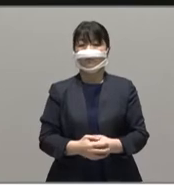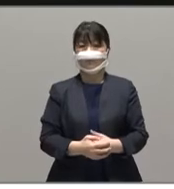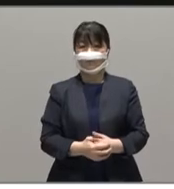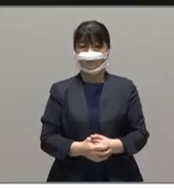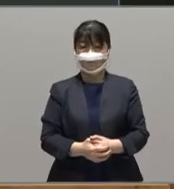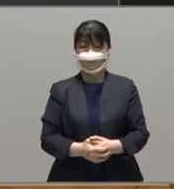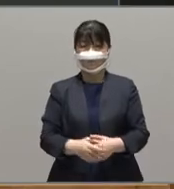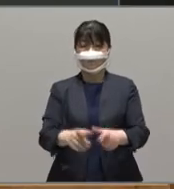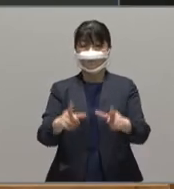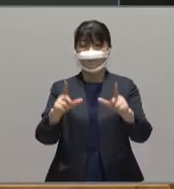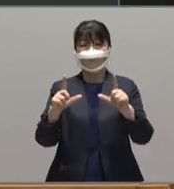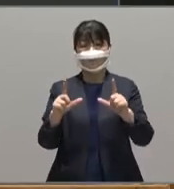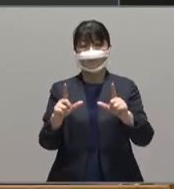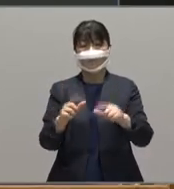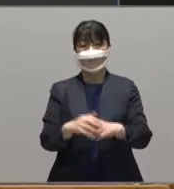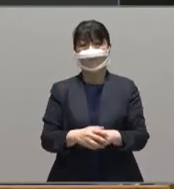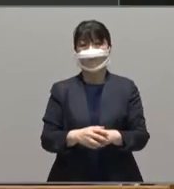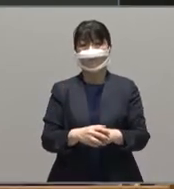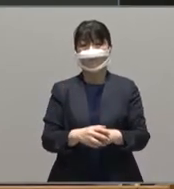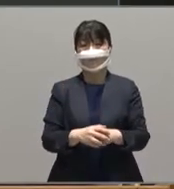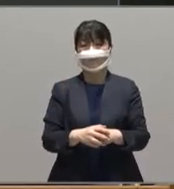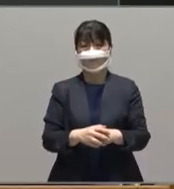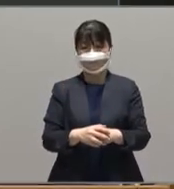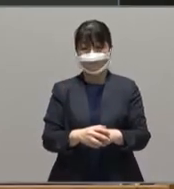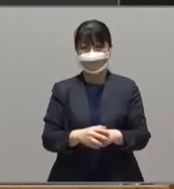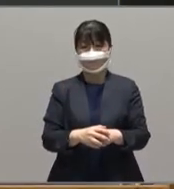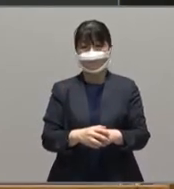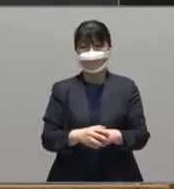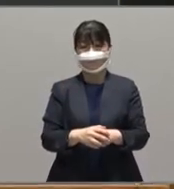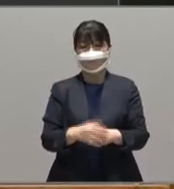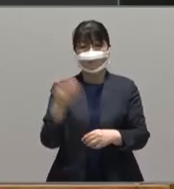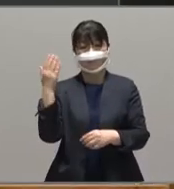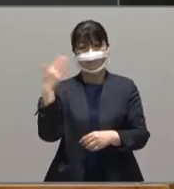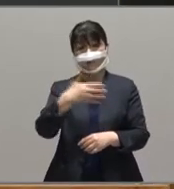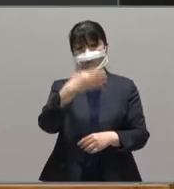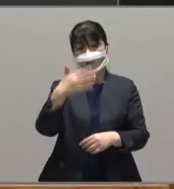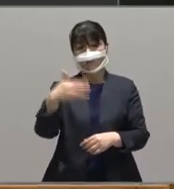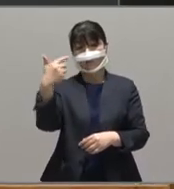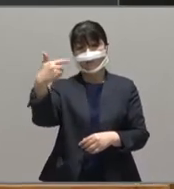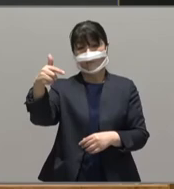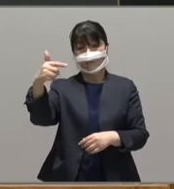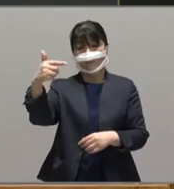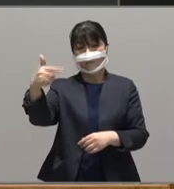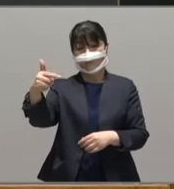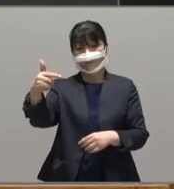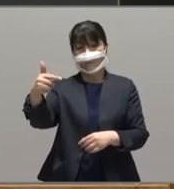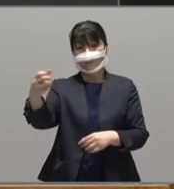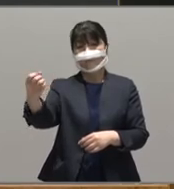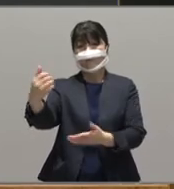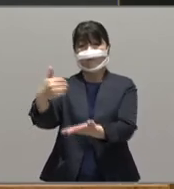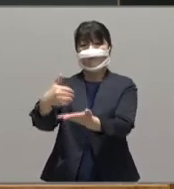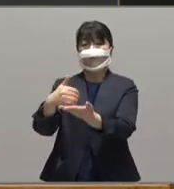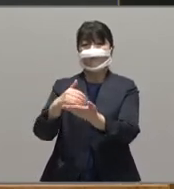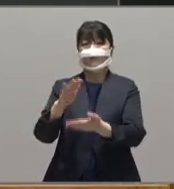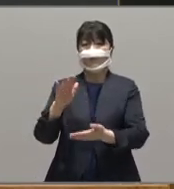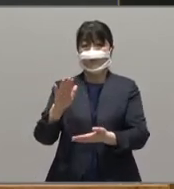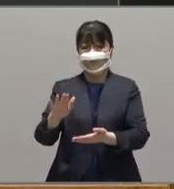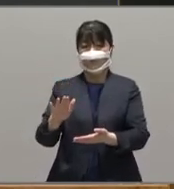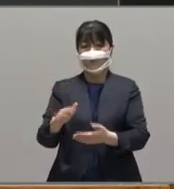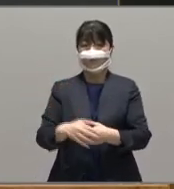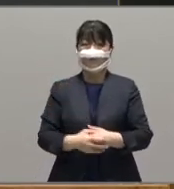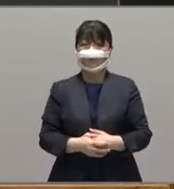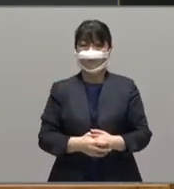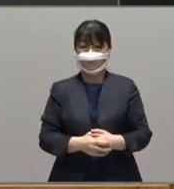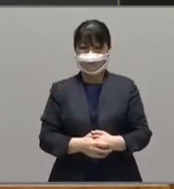are the perception images that you have in mind, including the future image? Well, as the American speakers